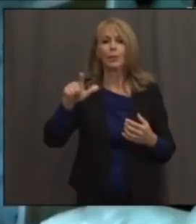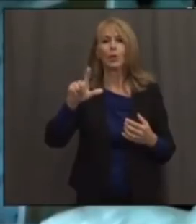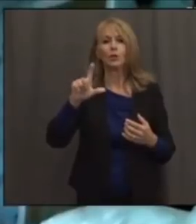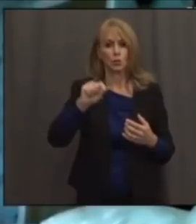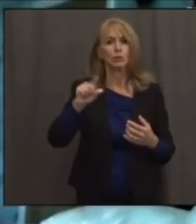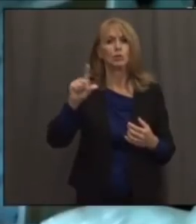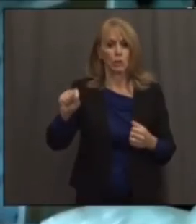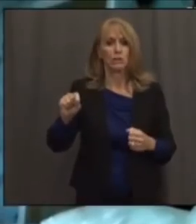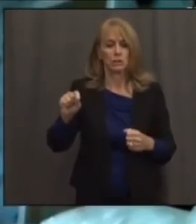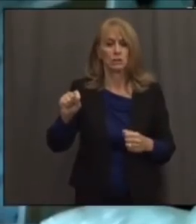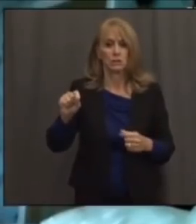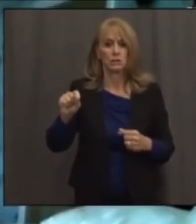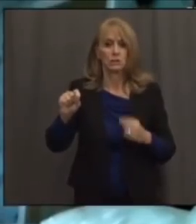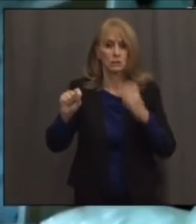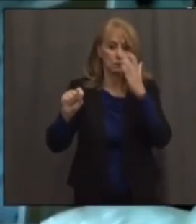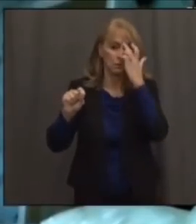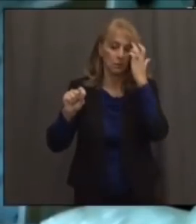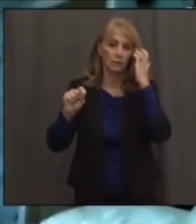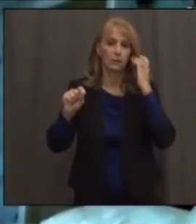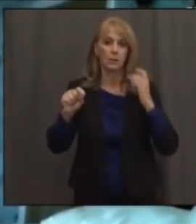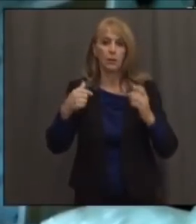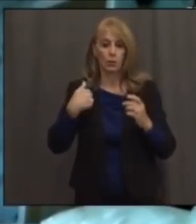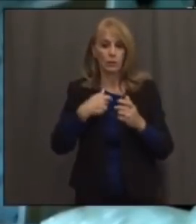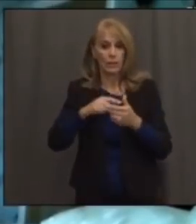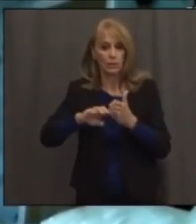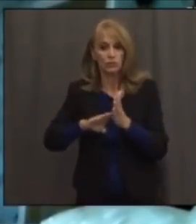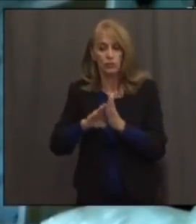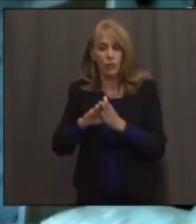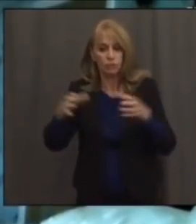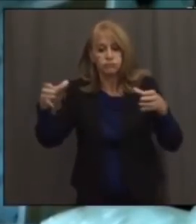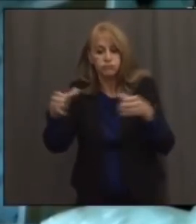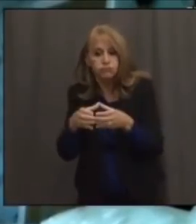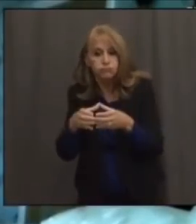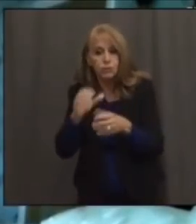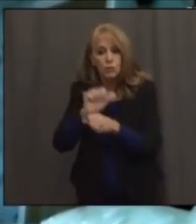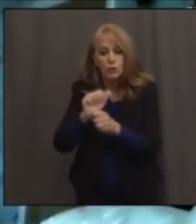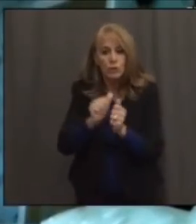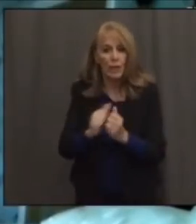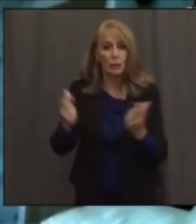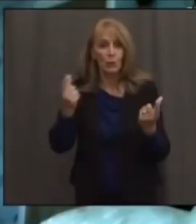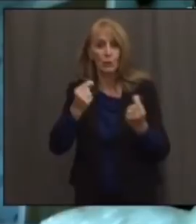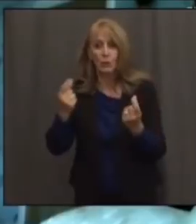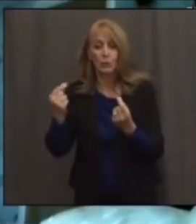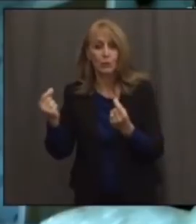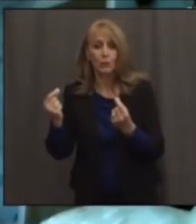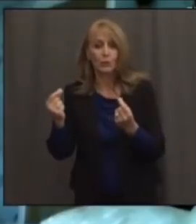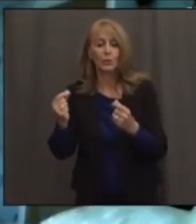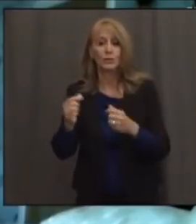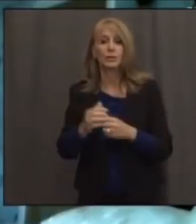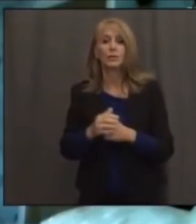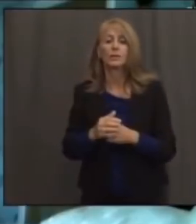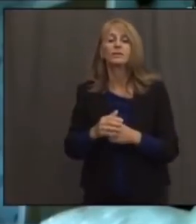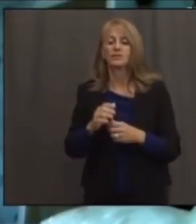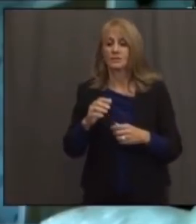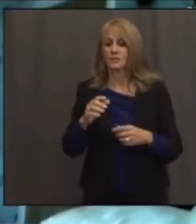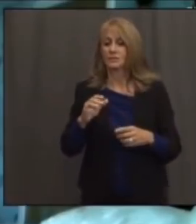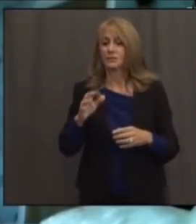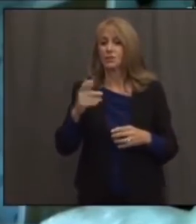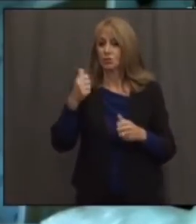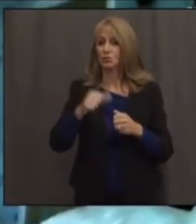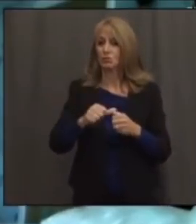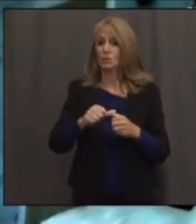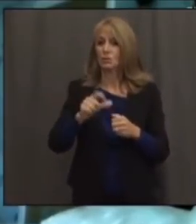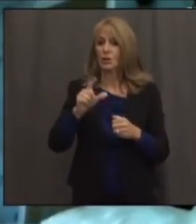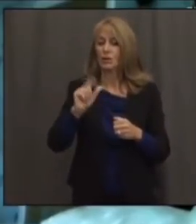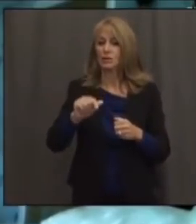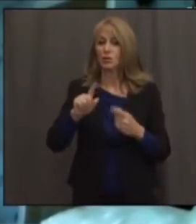13th, when the Reopening Advisory Committee was convened. And we were called in, this is at the height of